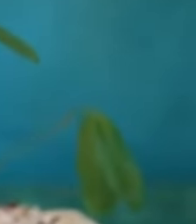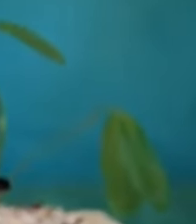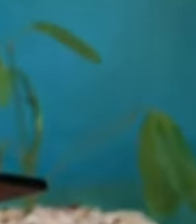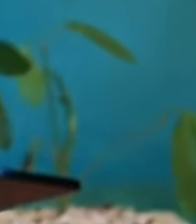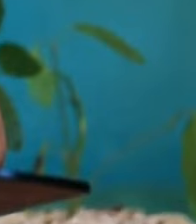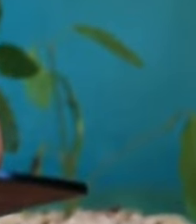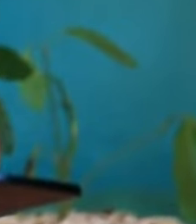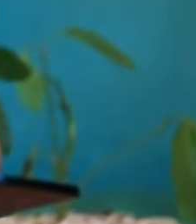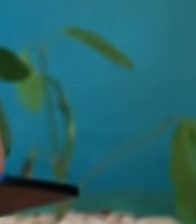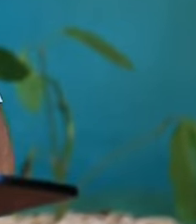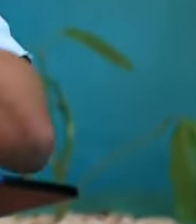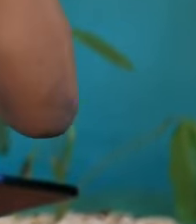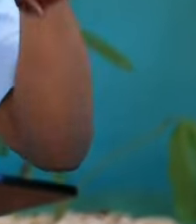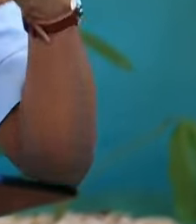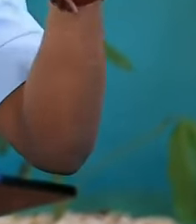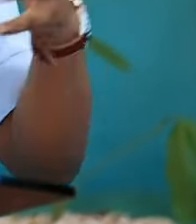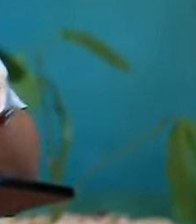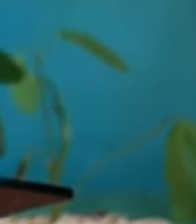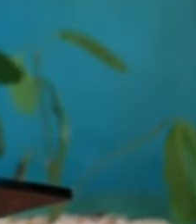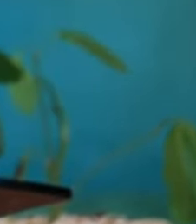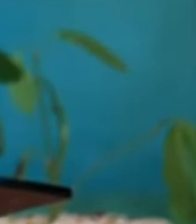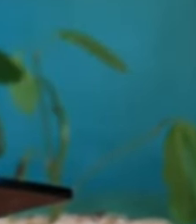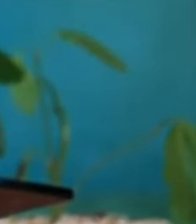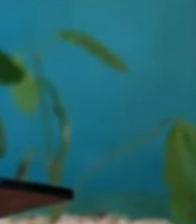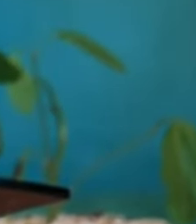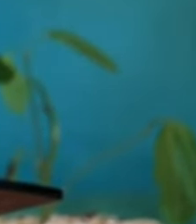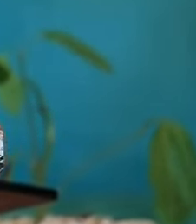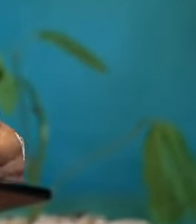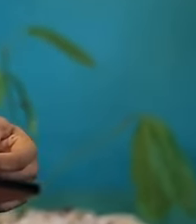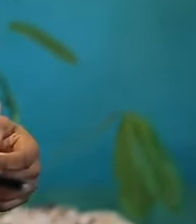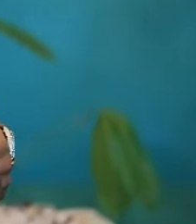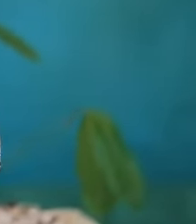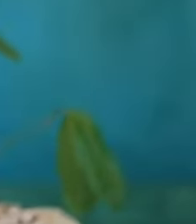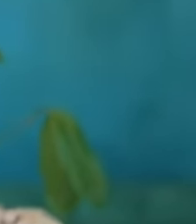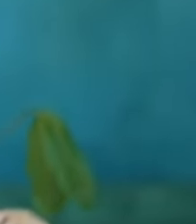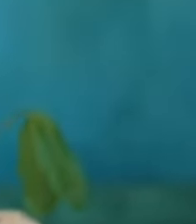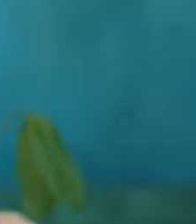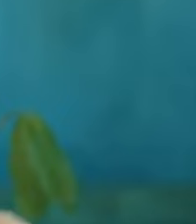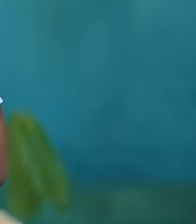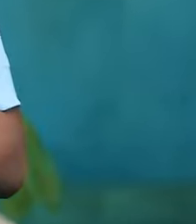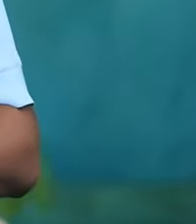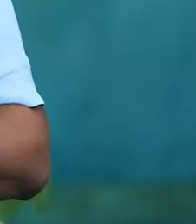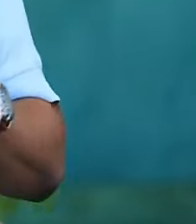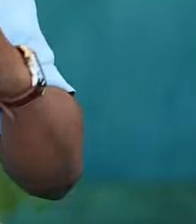So to Josue, who represent the singles from West Africa, and Deborah,